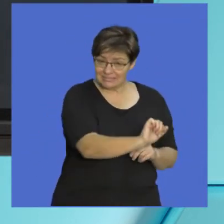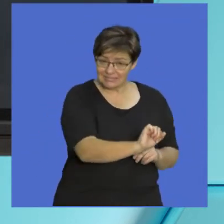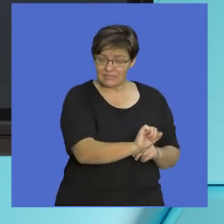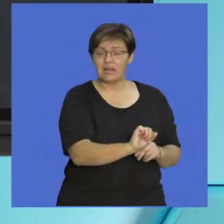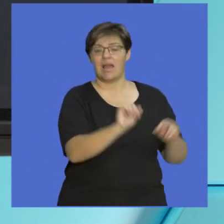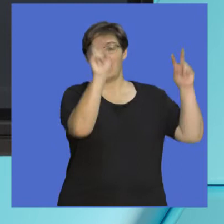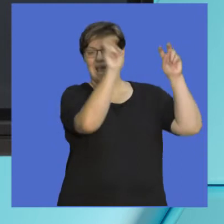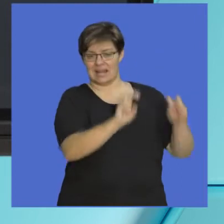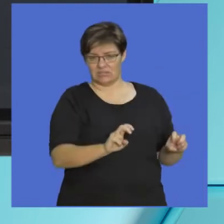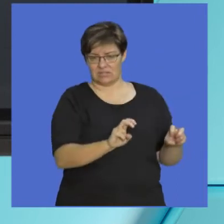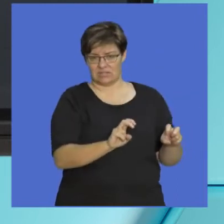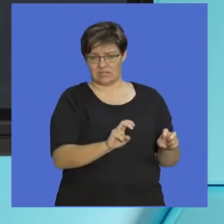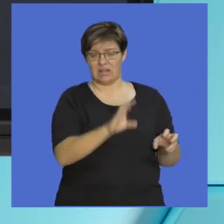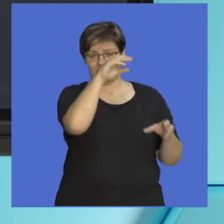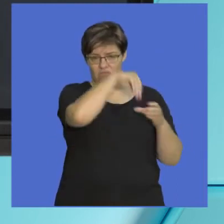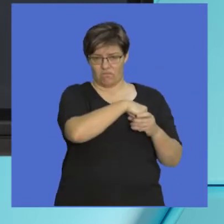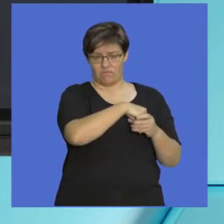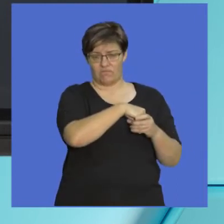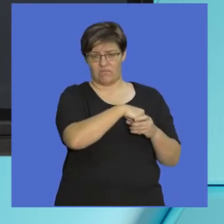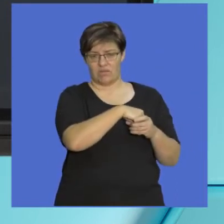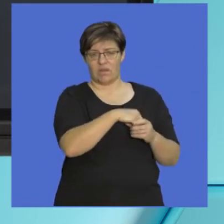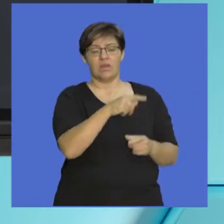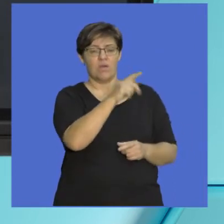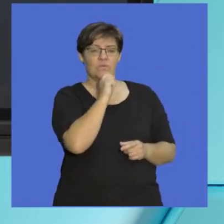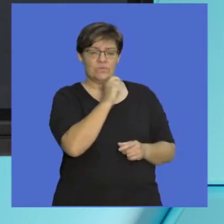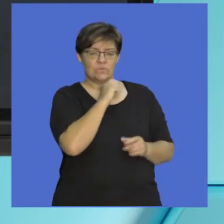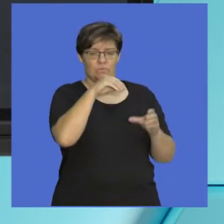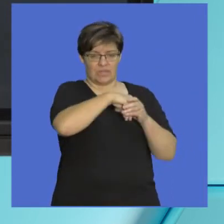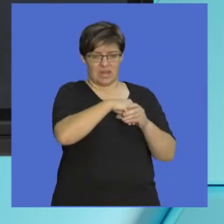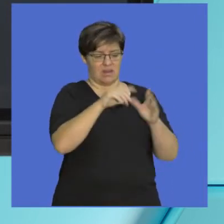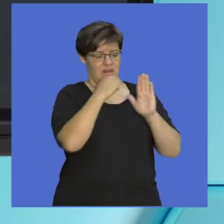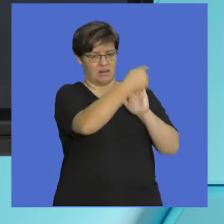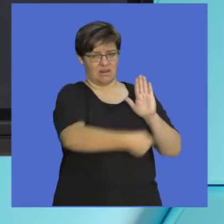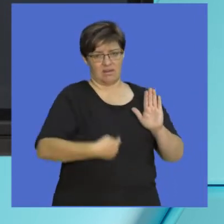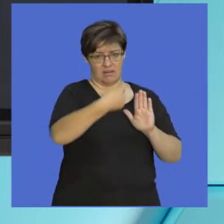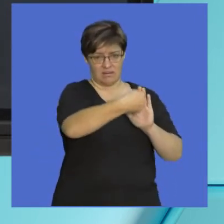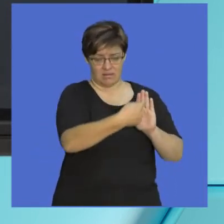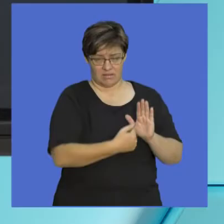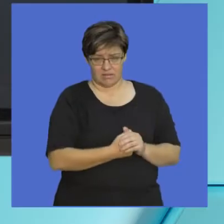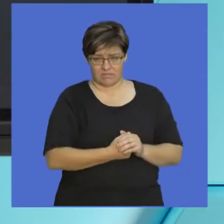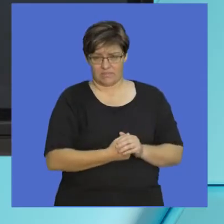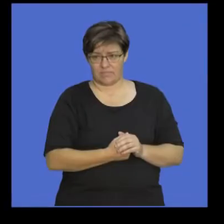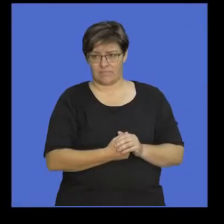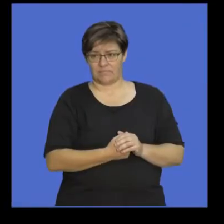function of those electrical components in as far as their use in the circuit. Right.